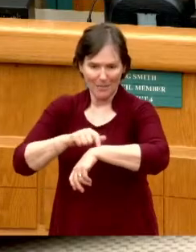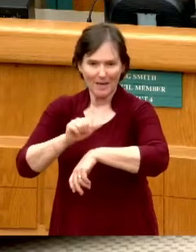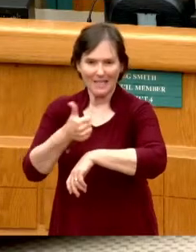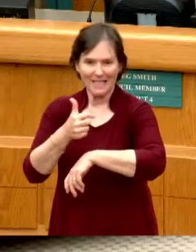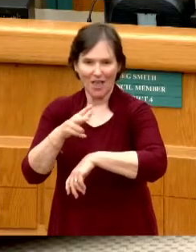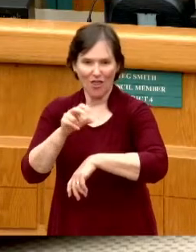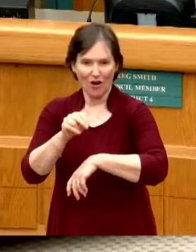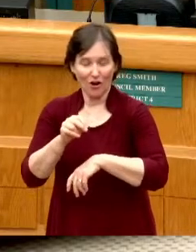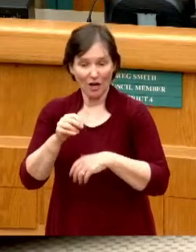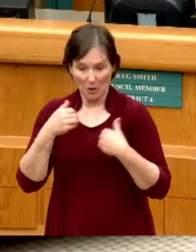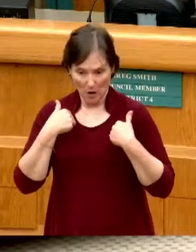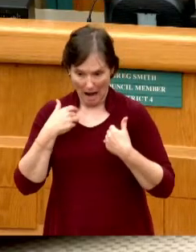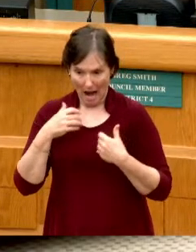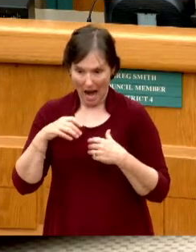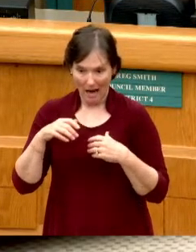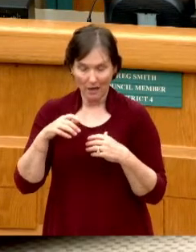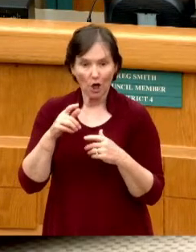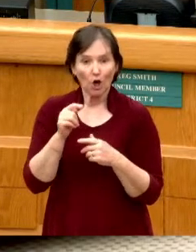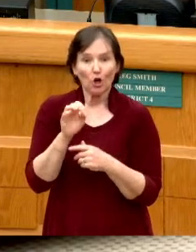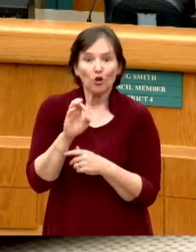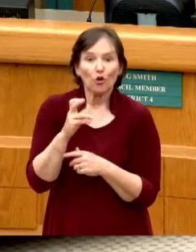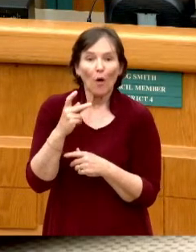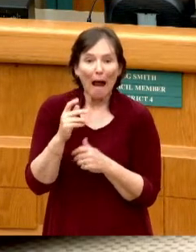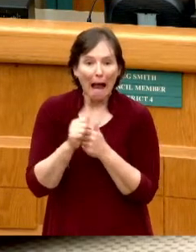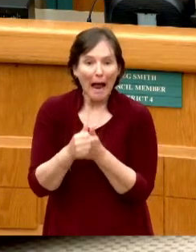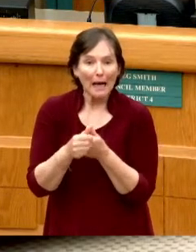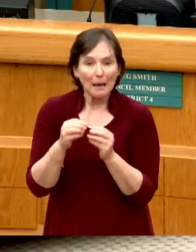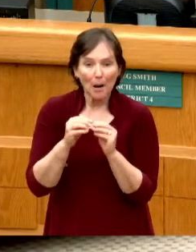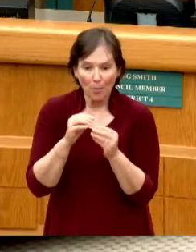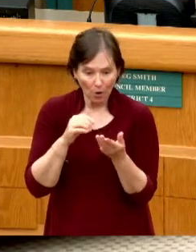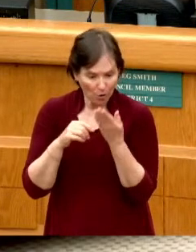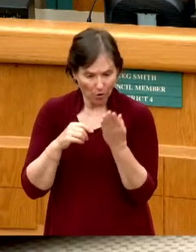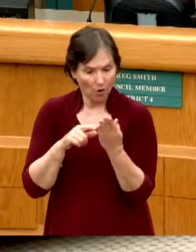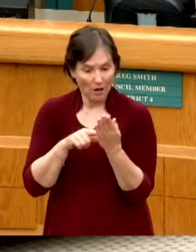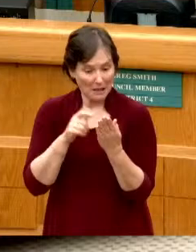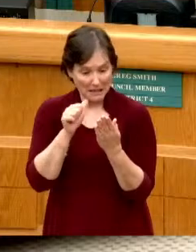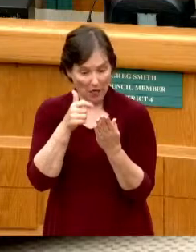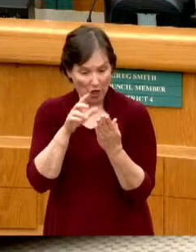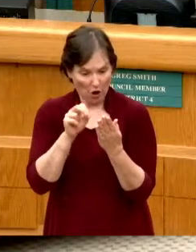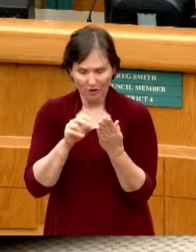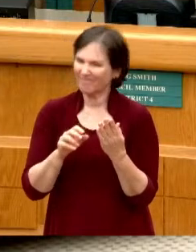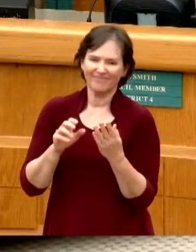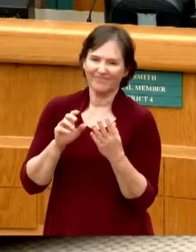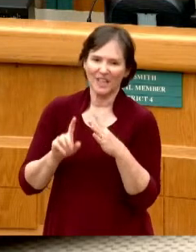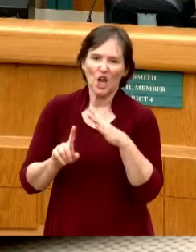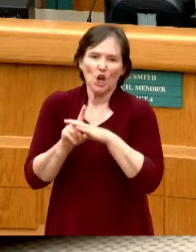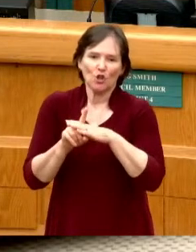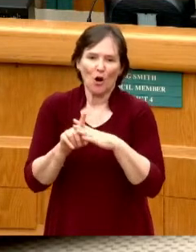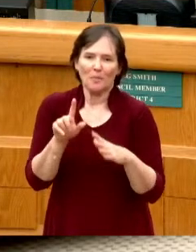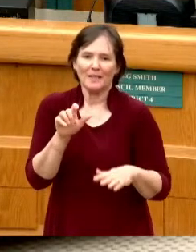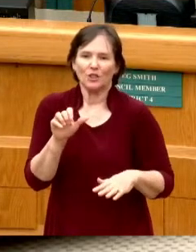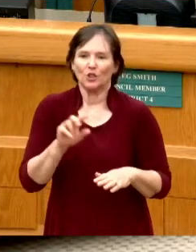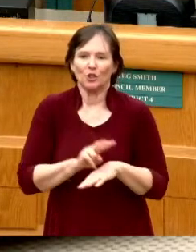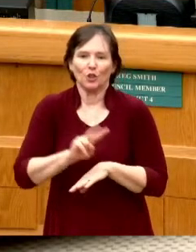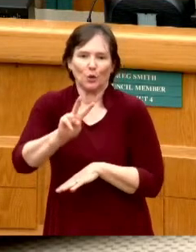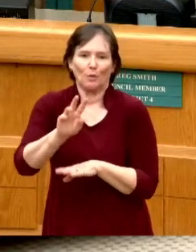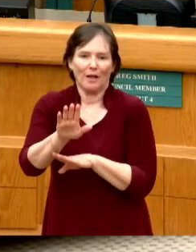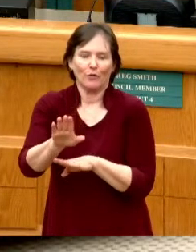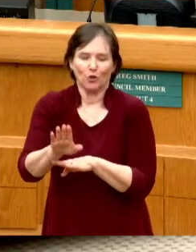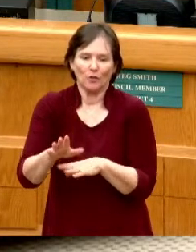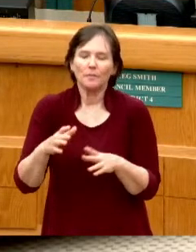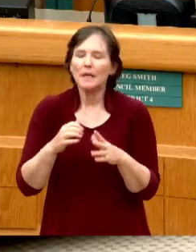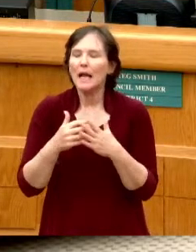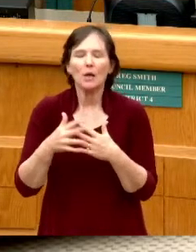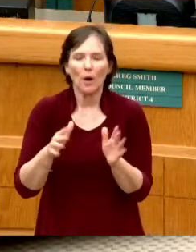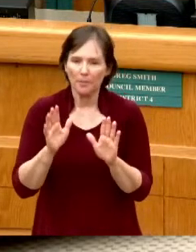tracking number that said 10:30, and it didn't come until 2. Of course, that was weather related, and they had already told us that that could happen. So no,